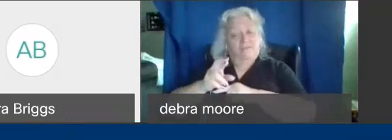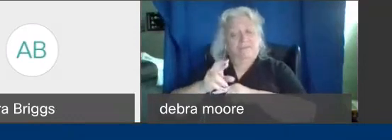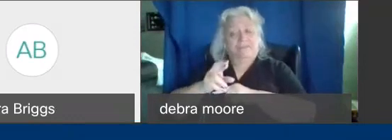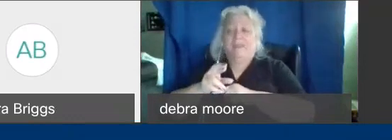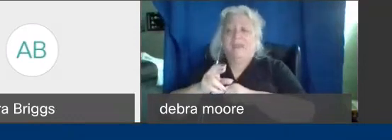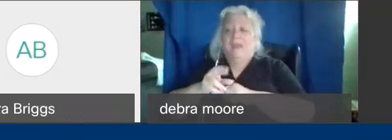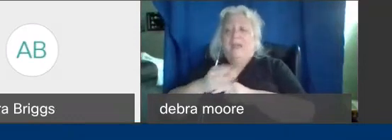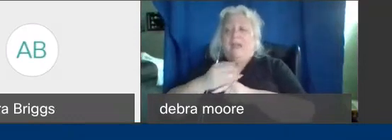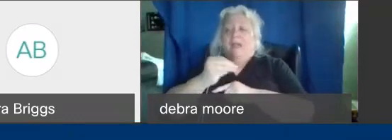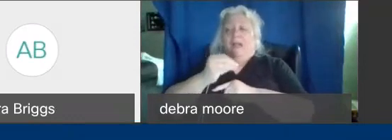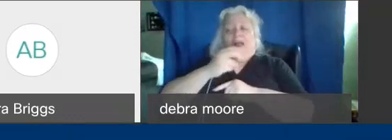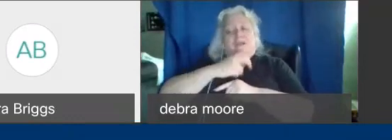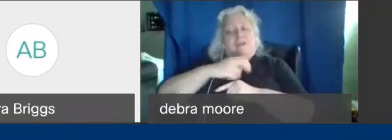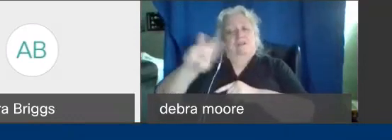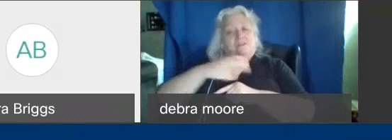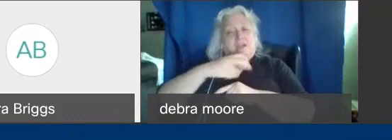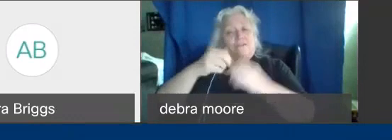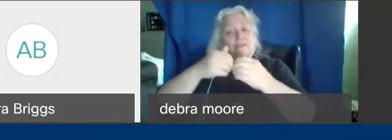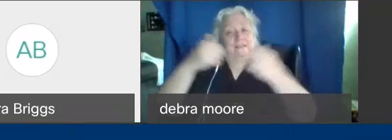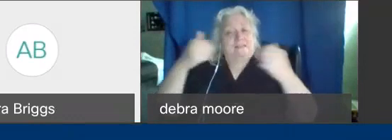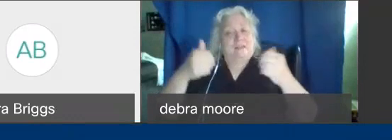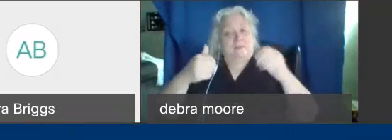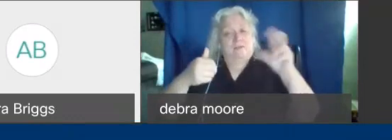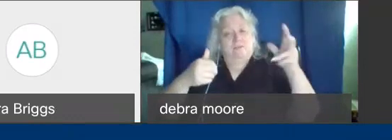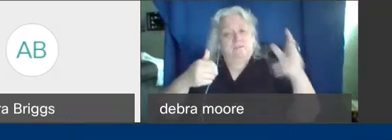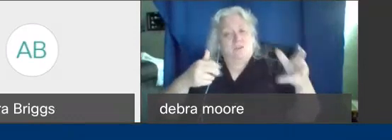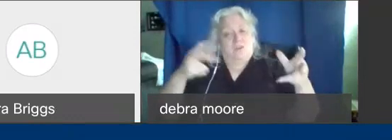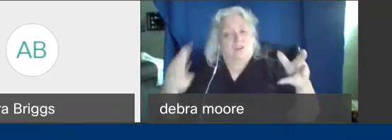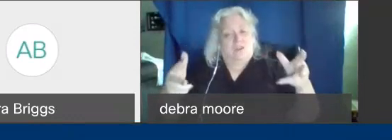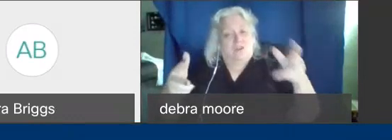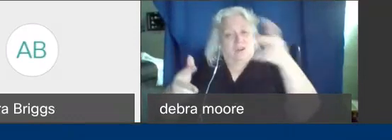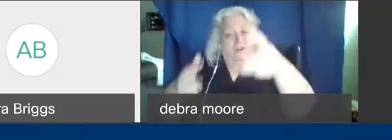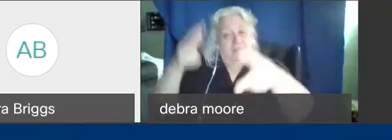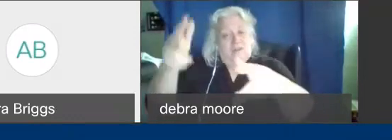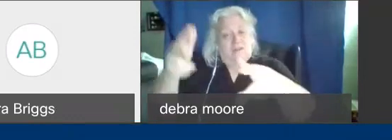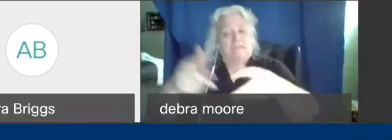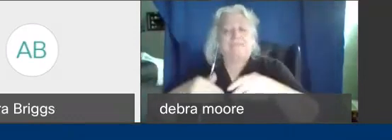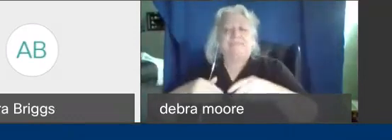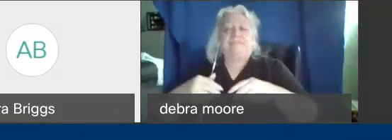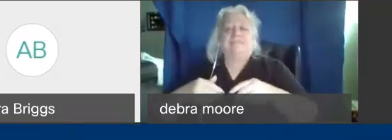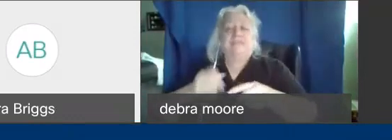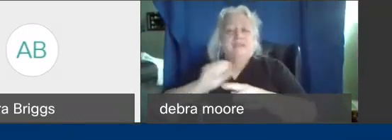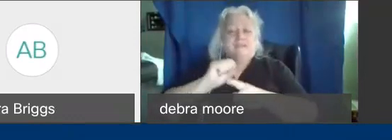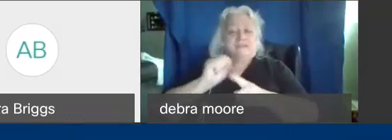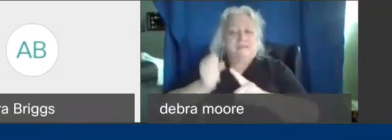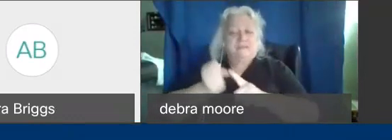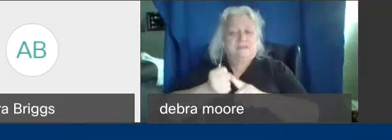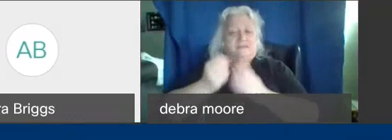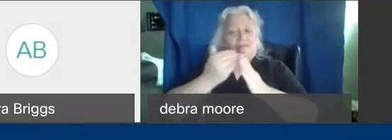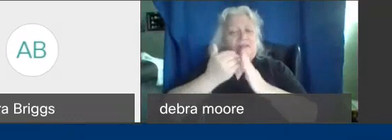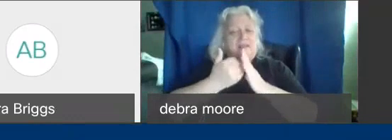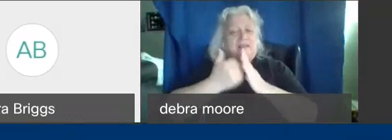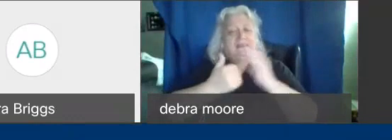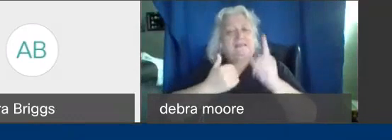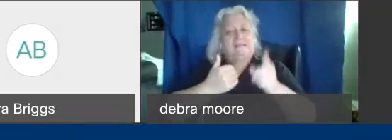you're all traveling separately to that event, this is the case where the list below applies,